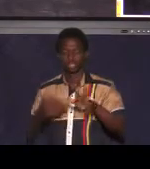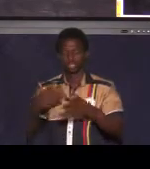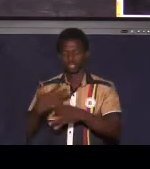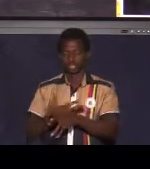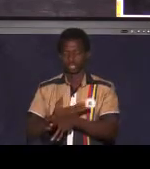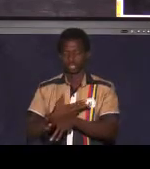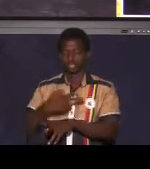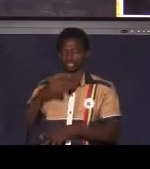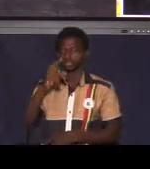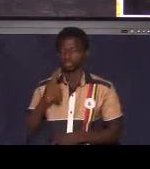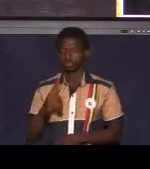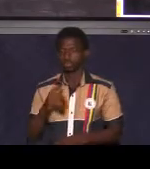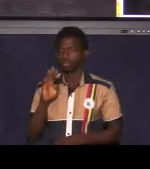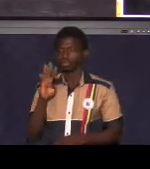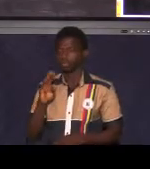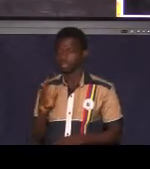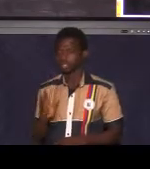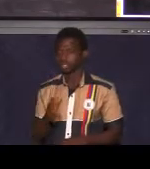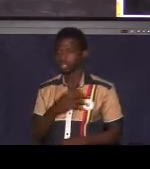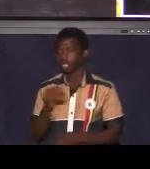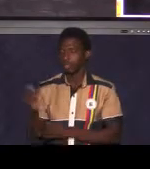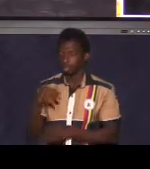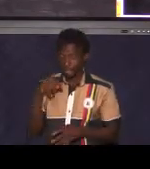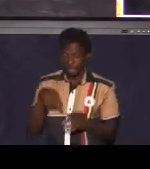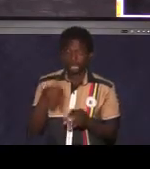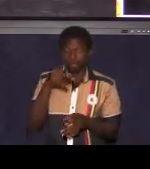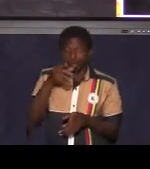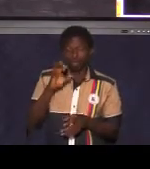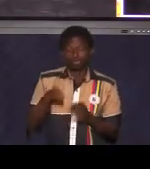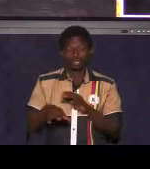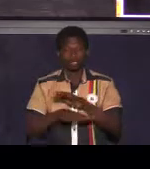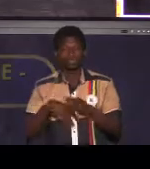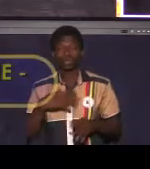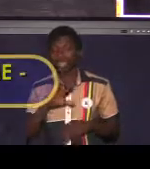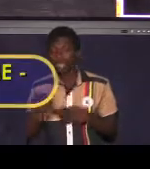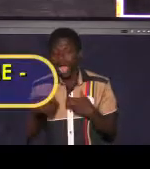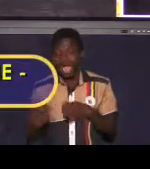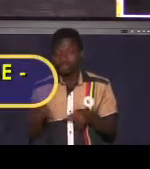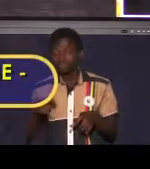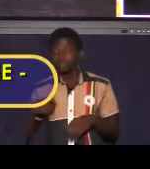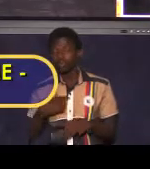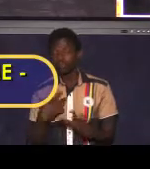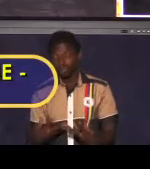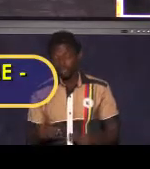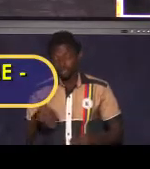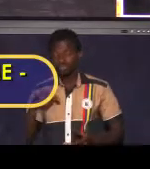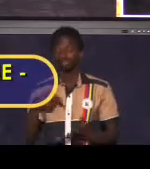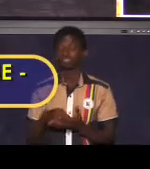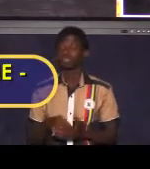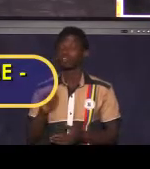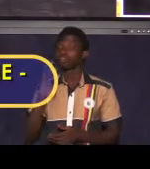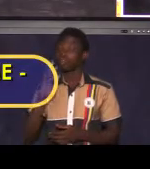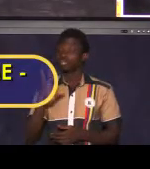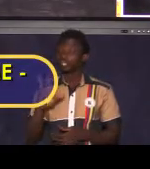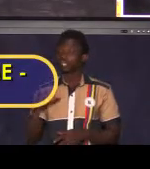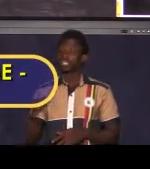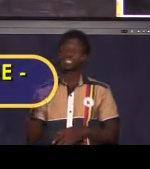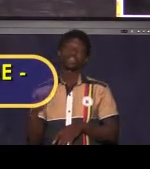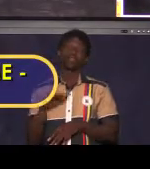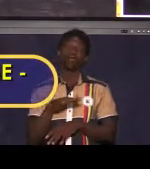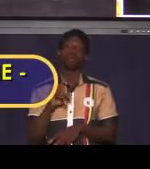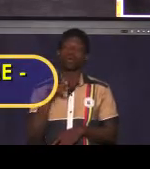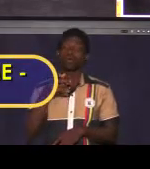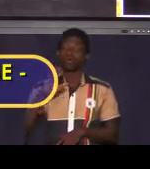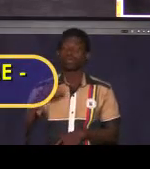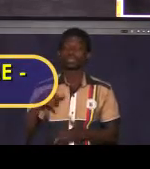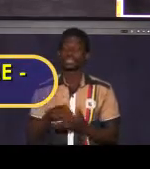43 times 1 is 43, and we'll bring down 100 below. But how do we resolve this 43 over 100?